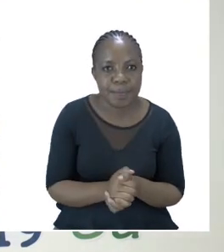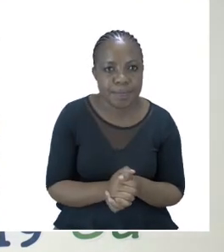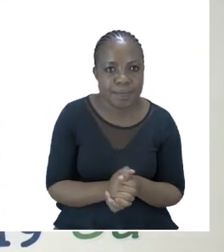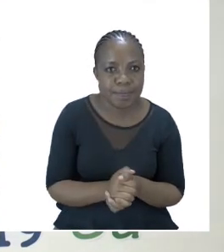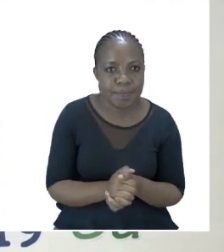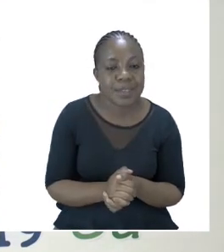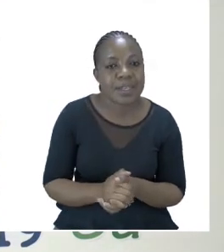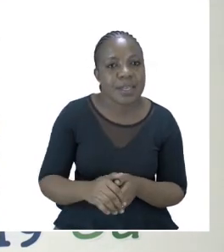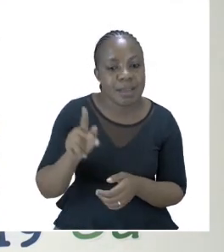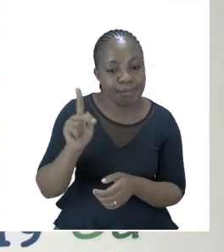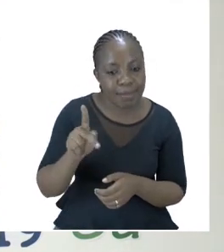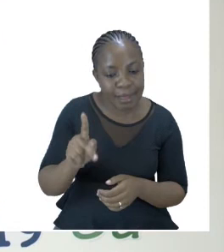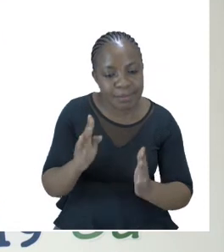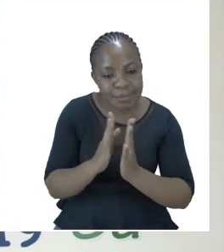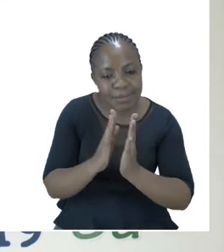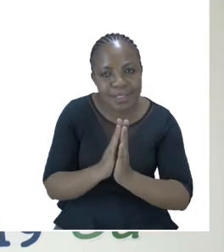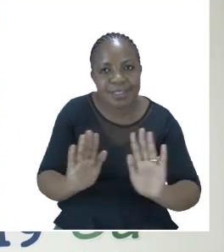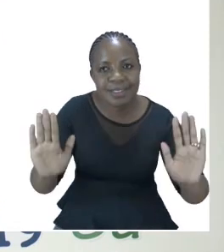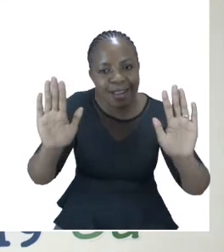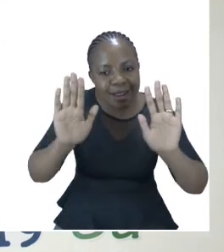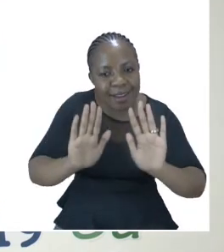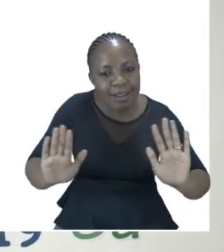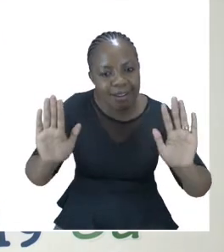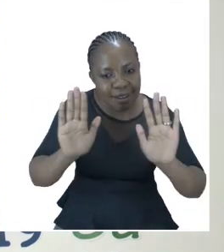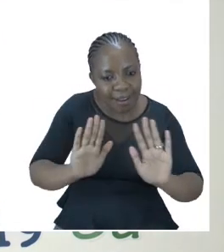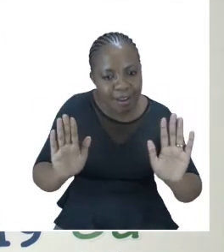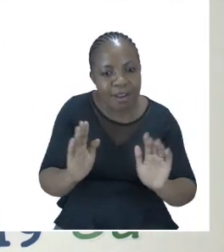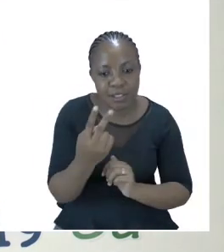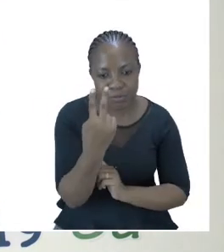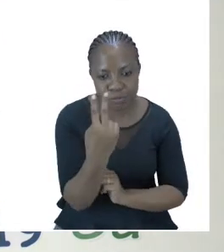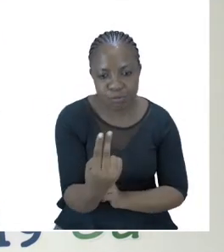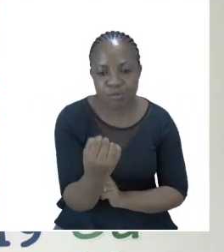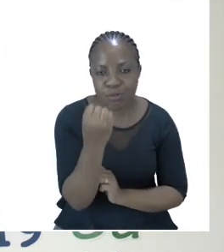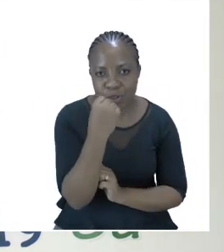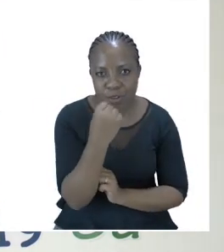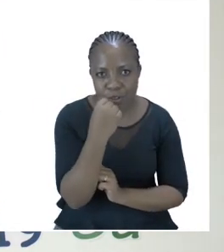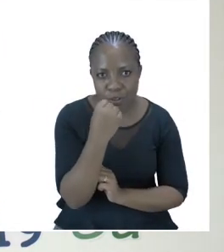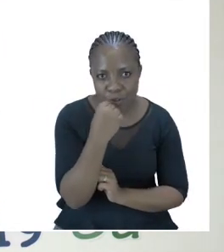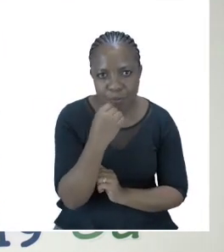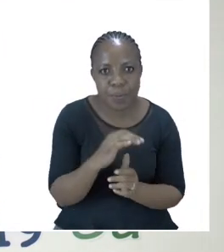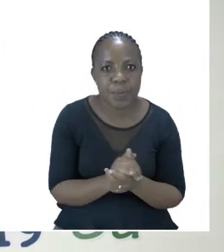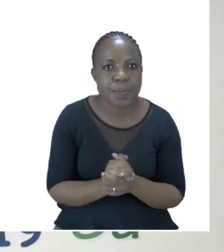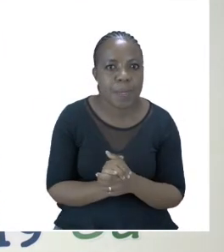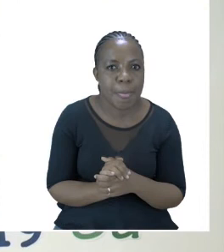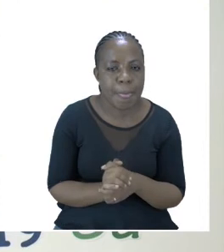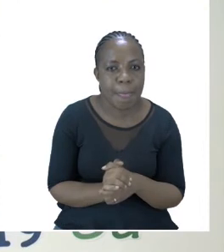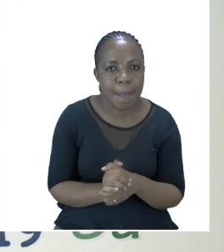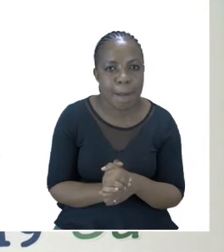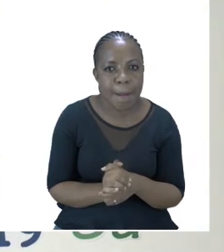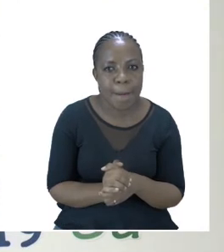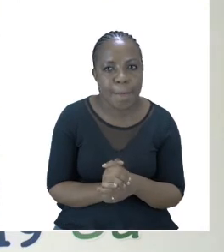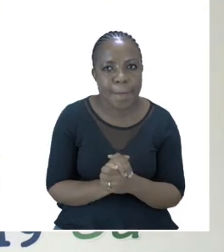color your 2 apples. We also have 2 on our bodies. Everyone,